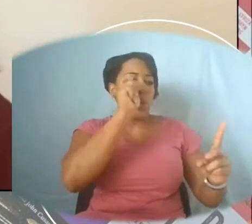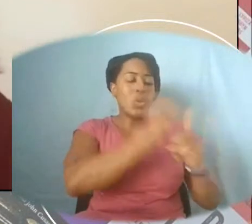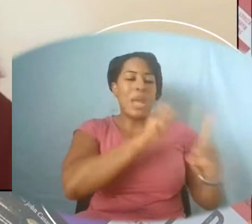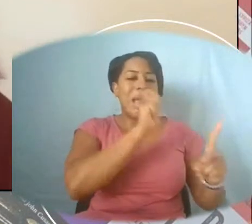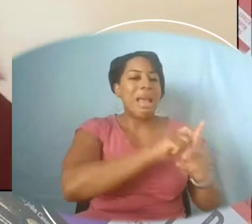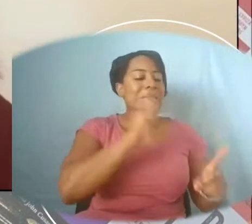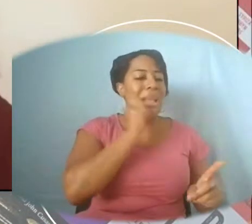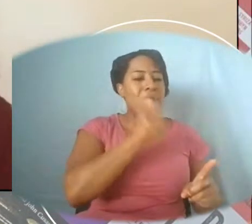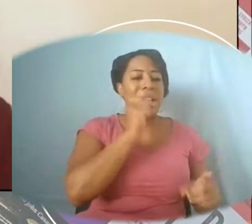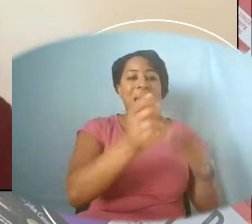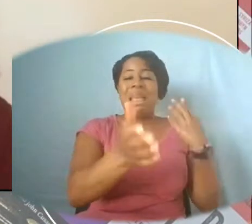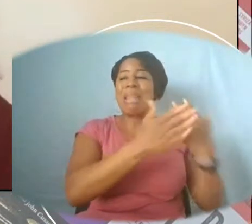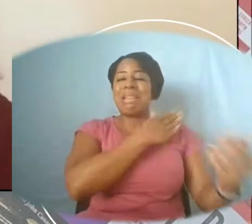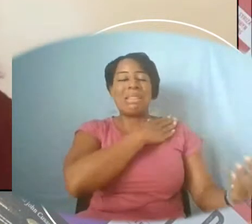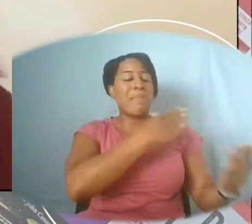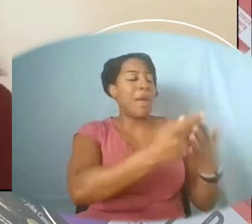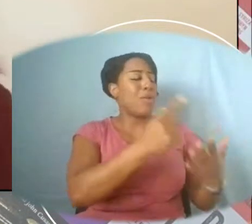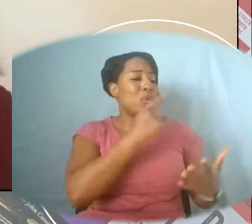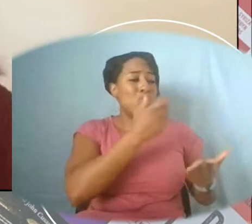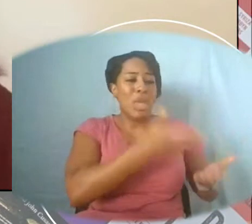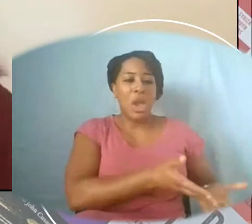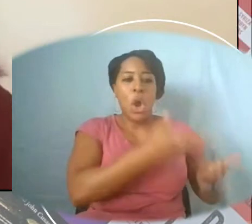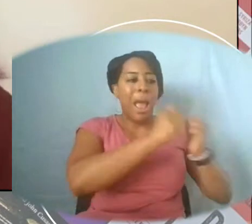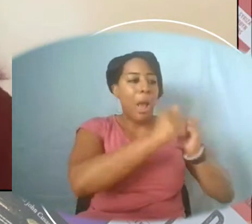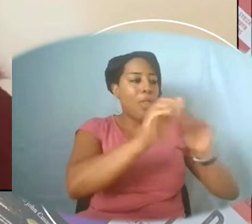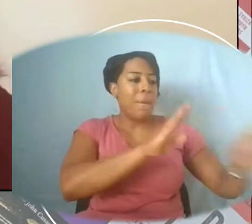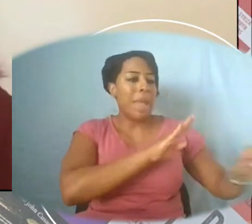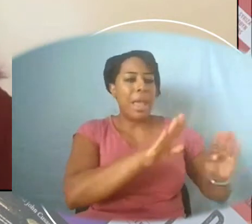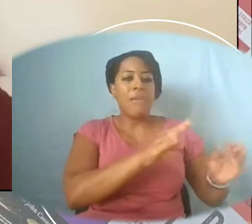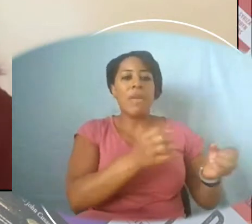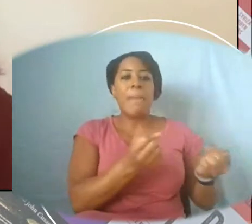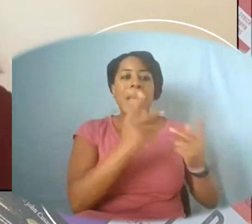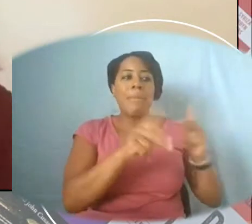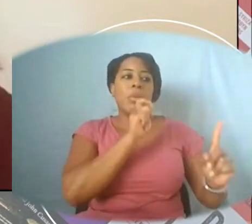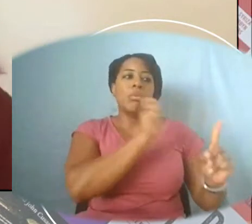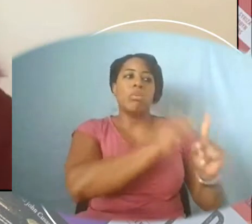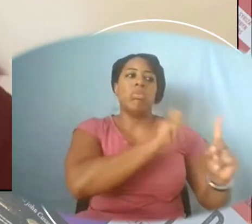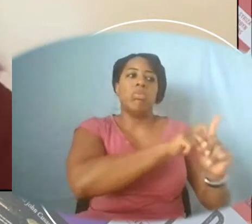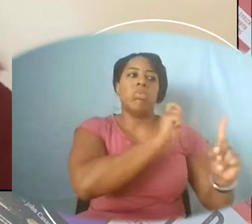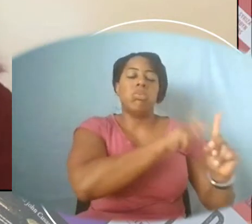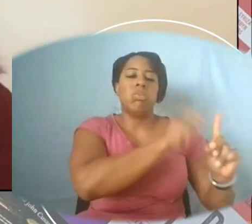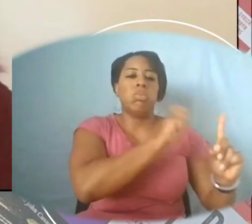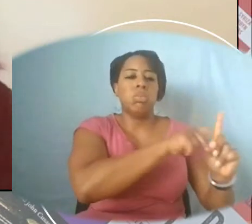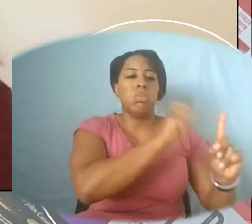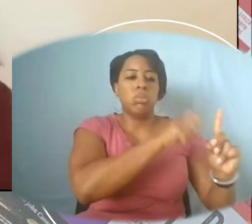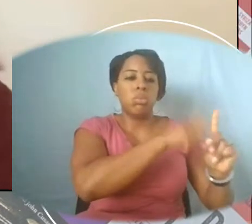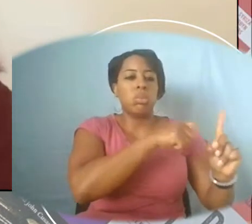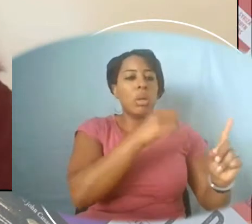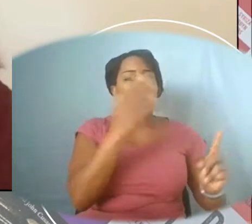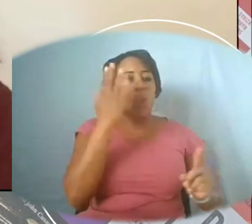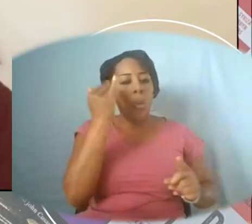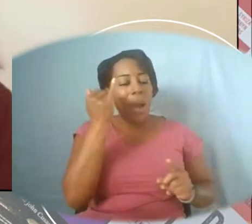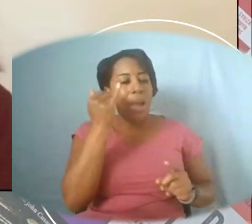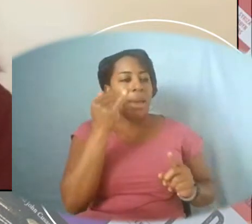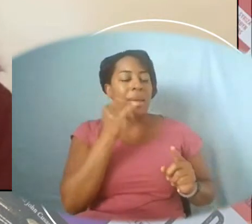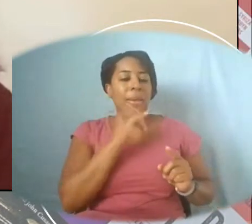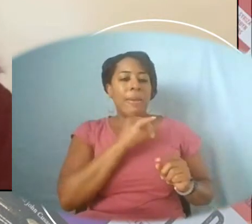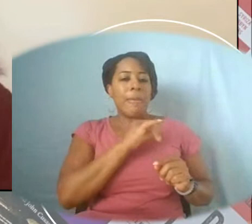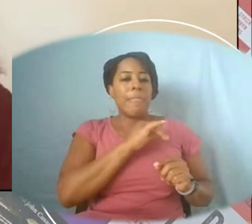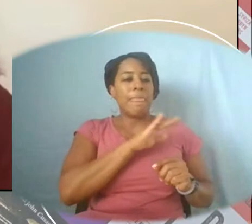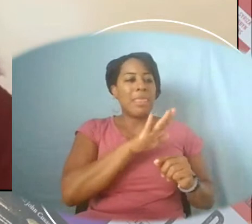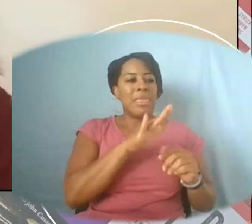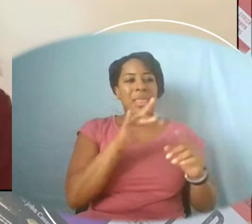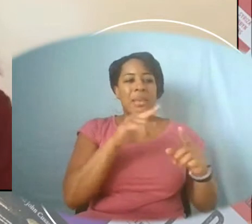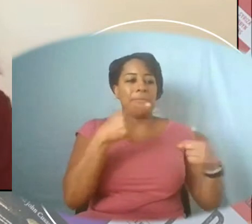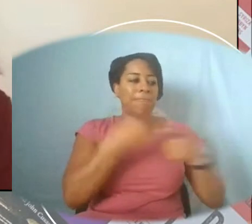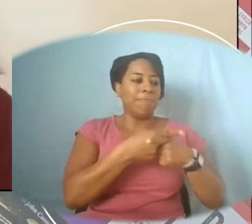matter how they conduct themselves. They are harassed because of the dynamics with staff.